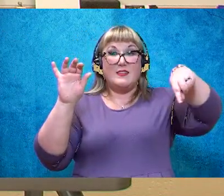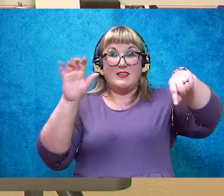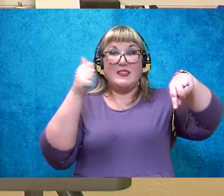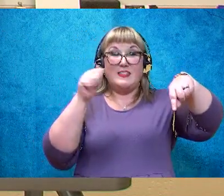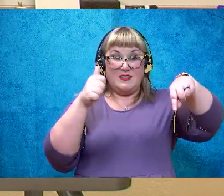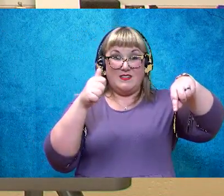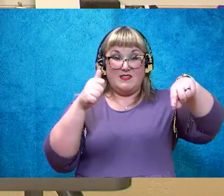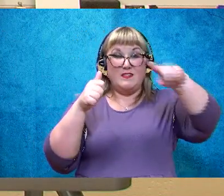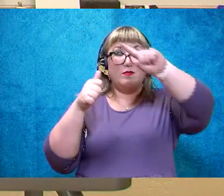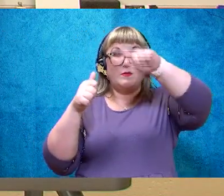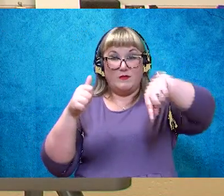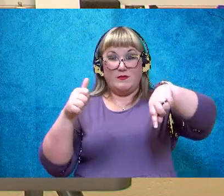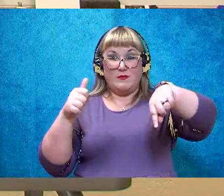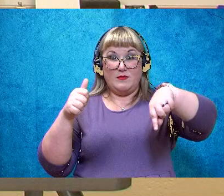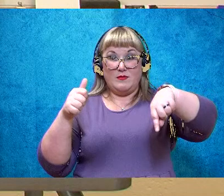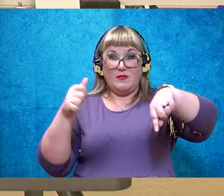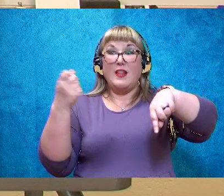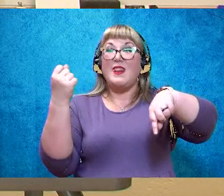10,